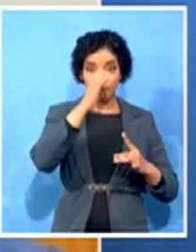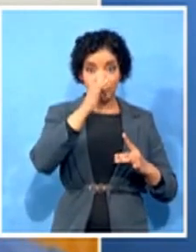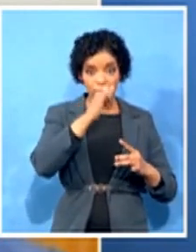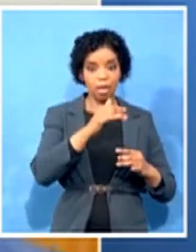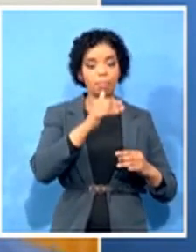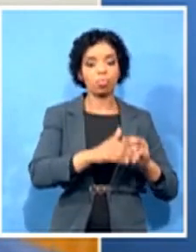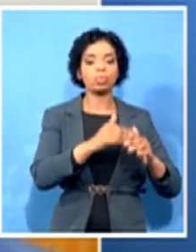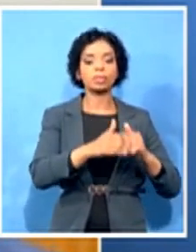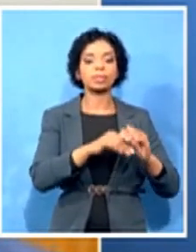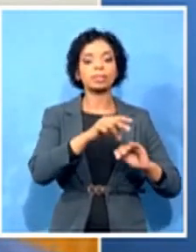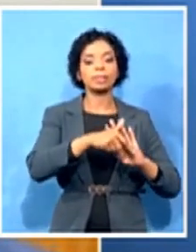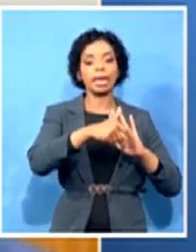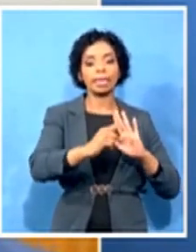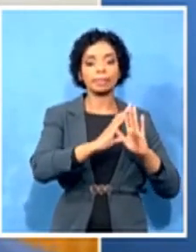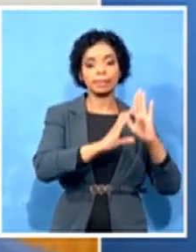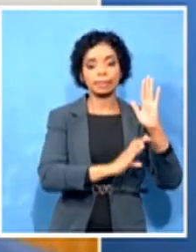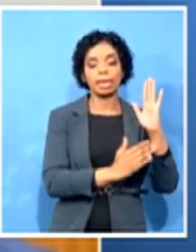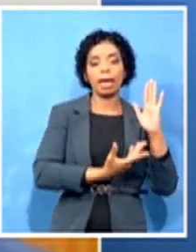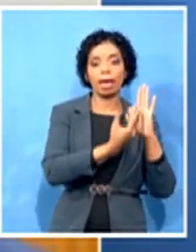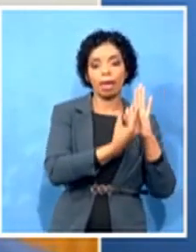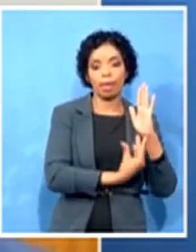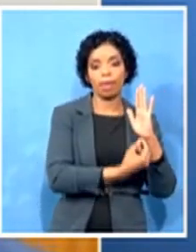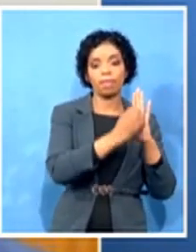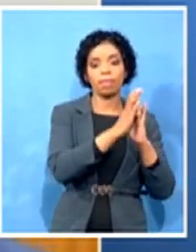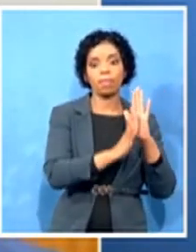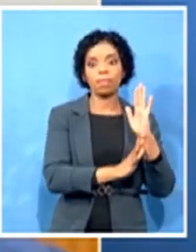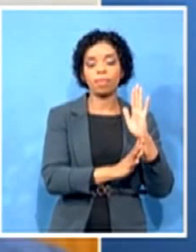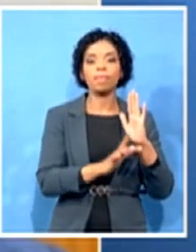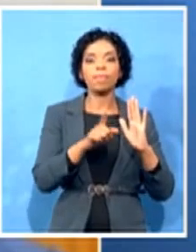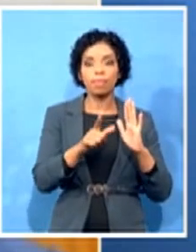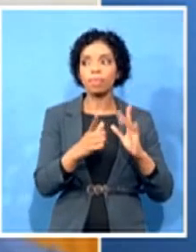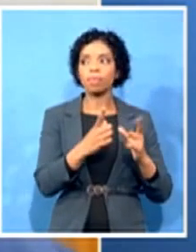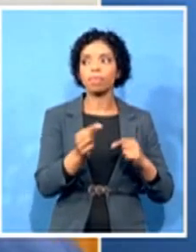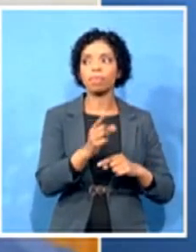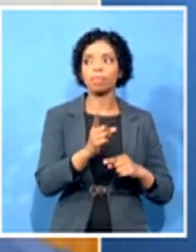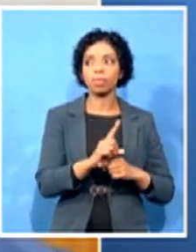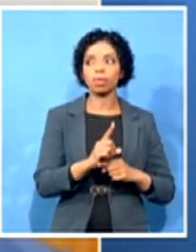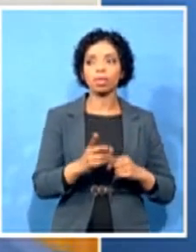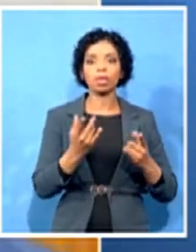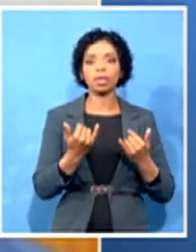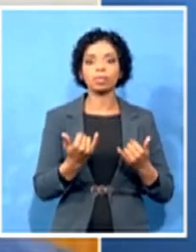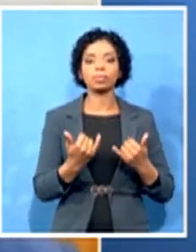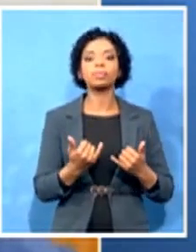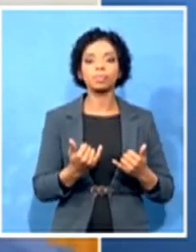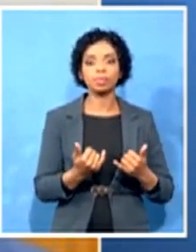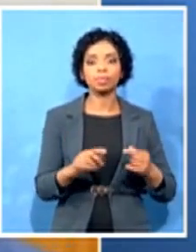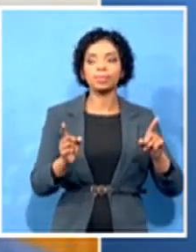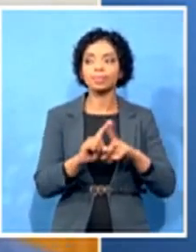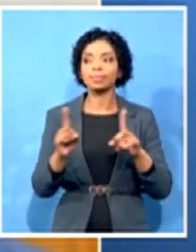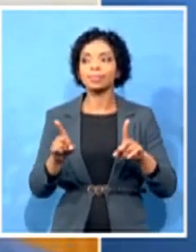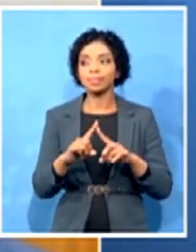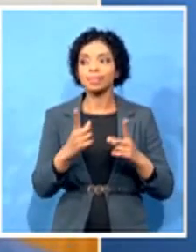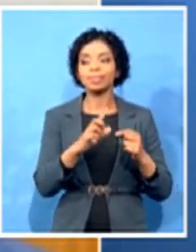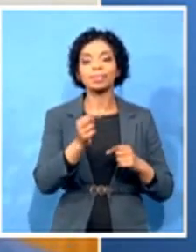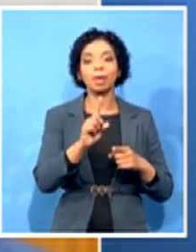when certain information should not be made available. And obviously, if you transgress a national legislation or any legislation for